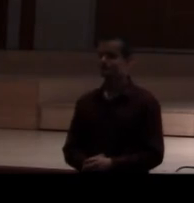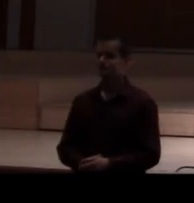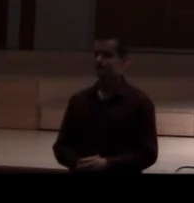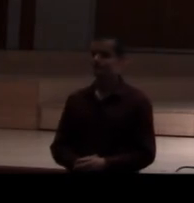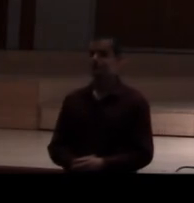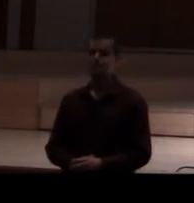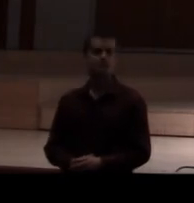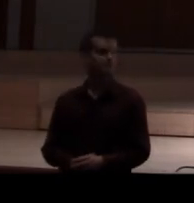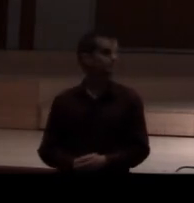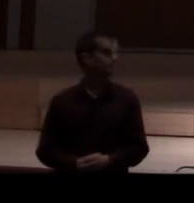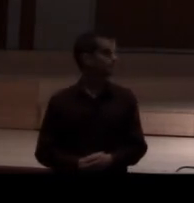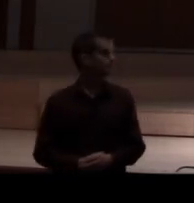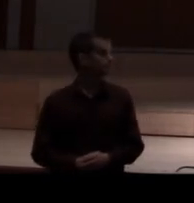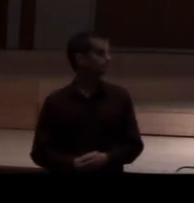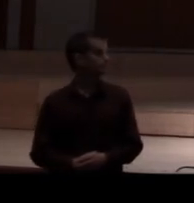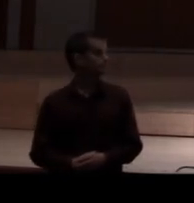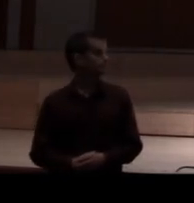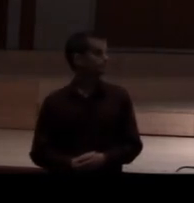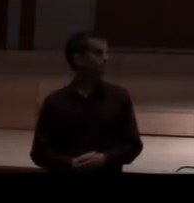Maybe not.